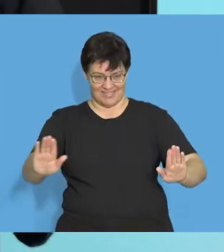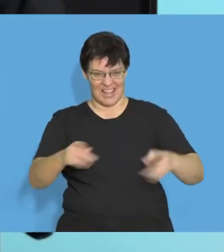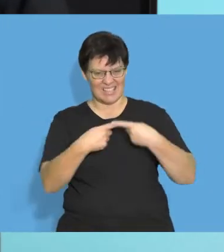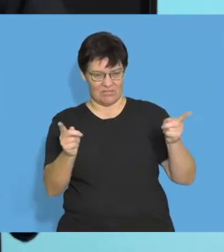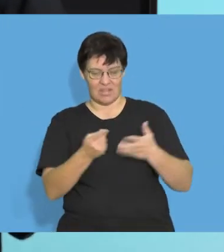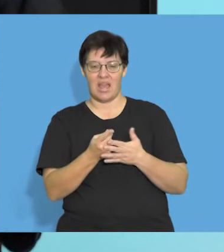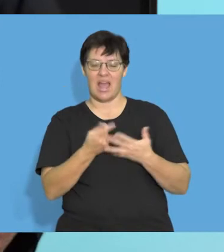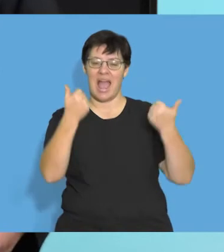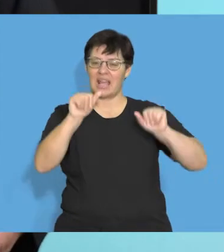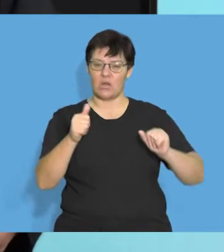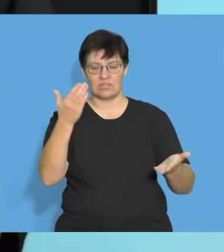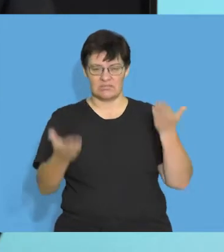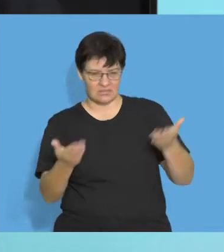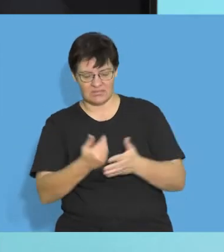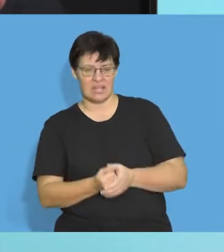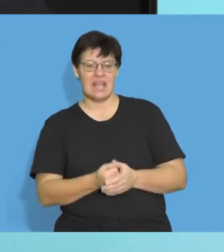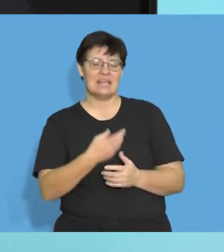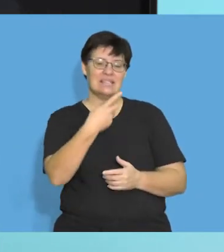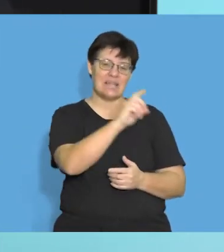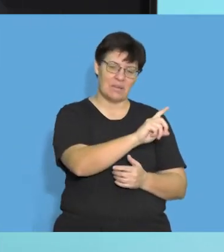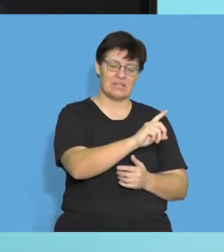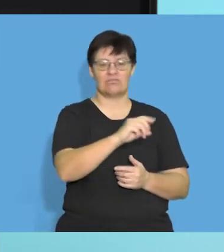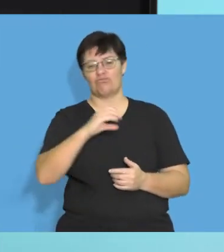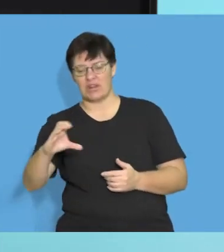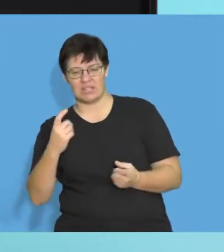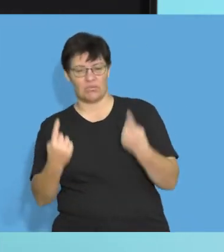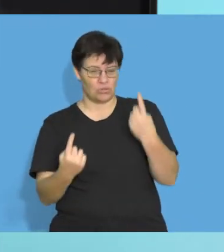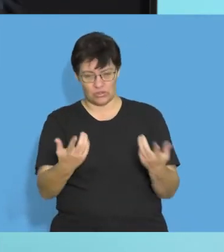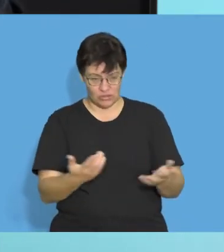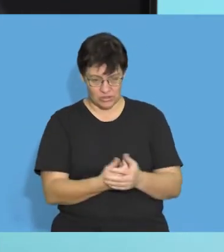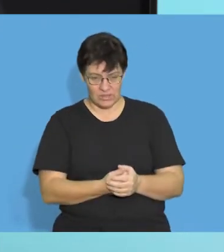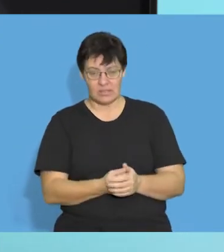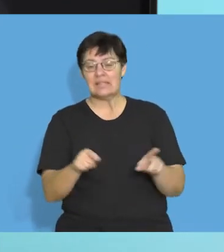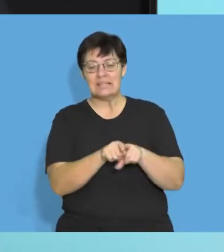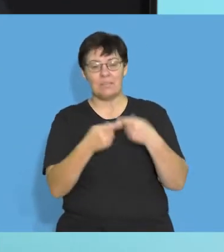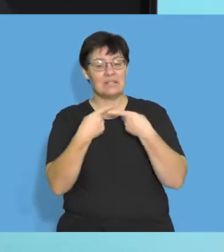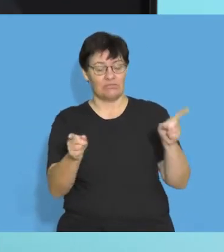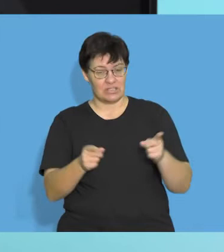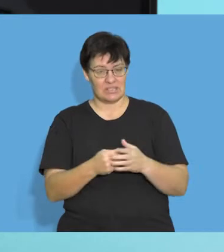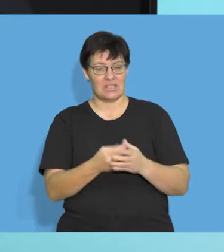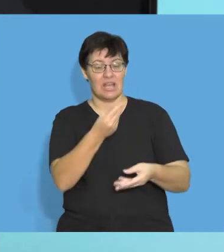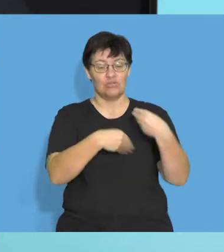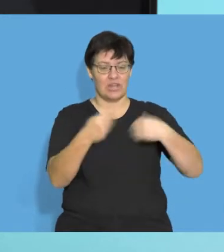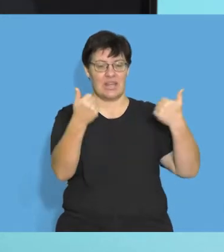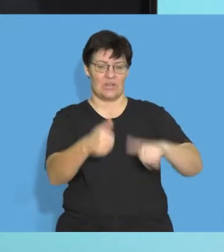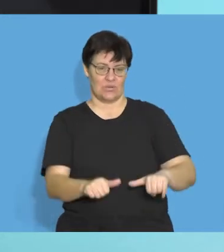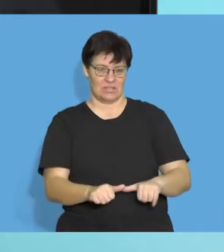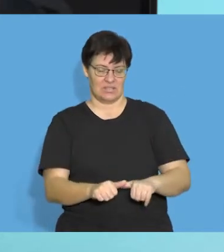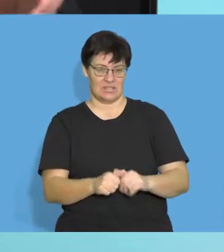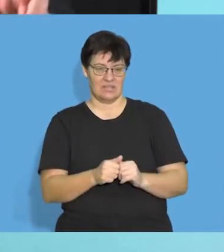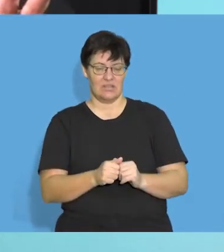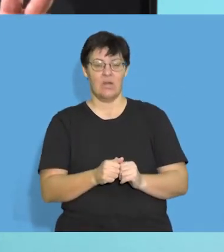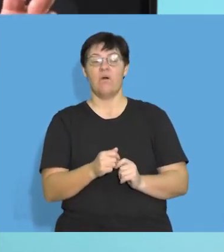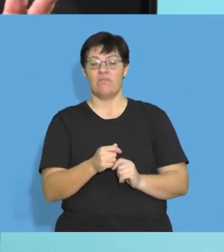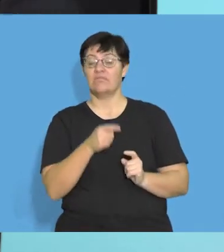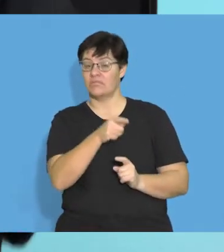the account debit and the account credit. We also looked at the difference between the trading account of a concern using the